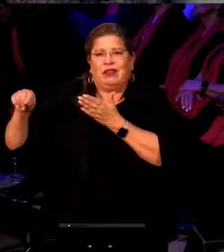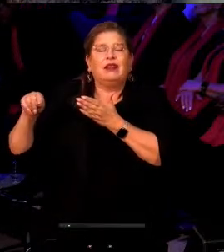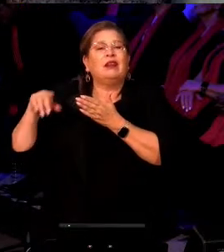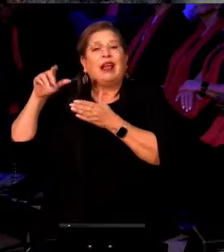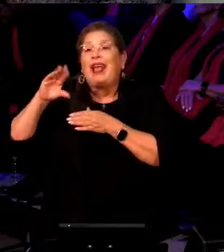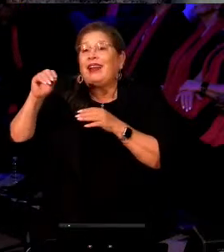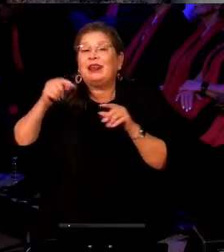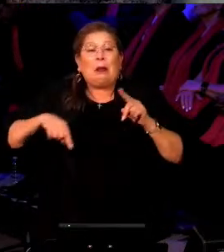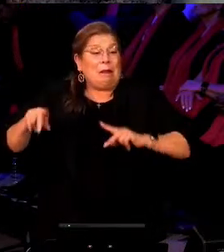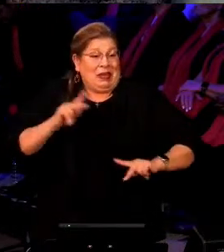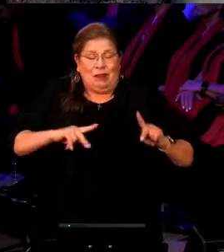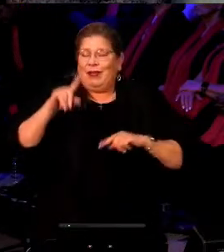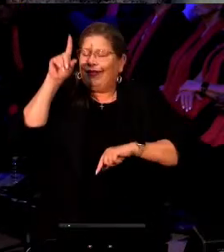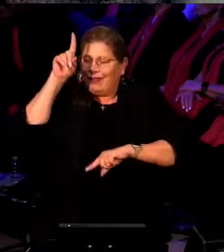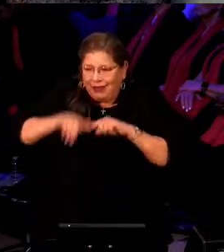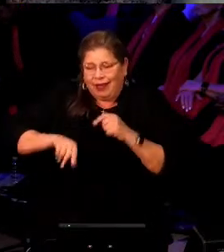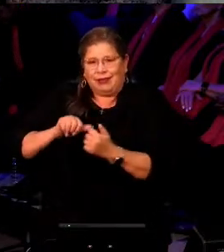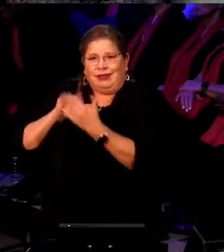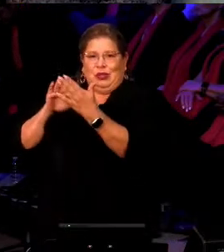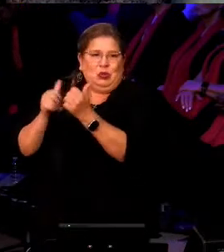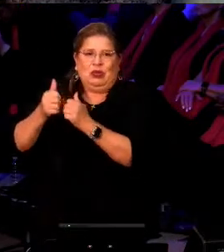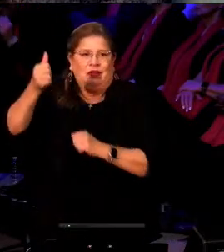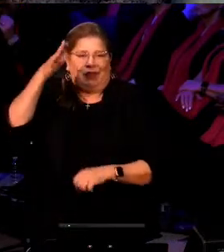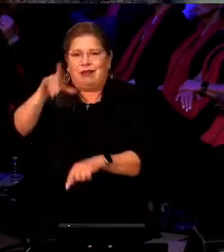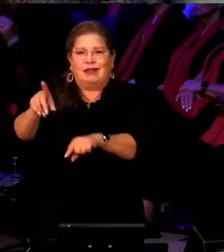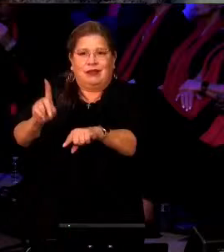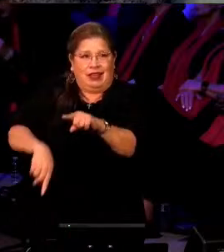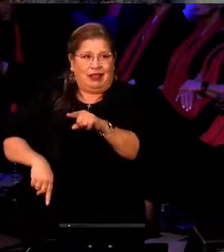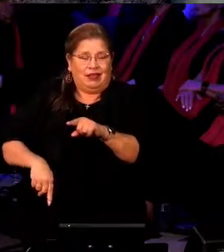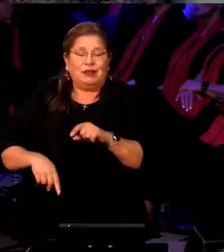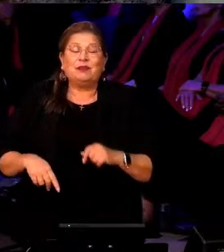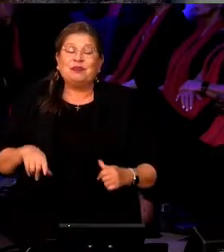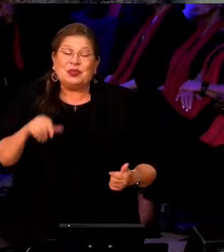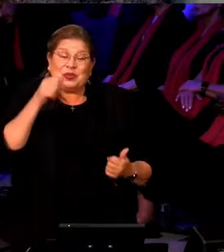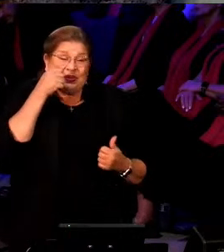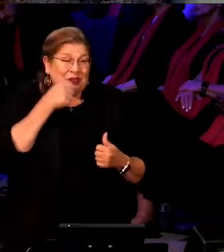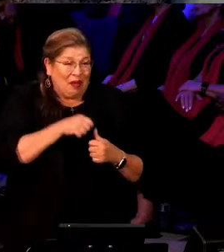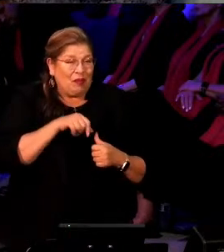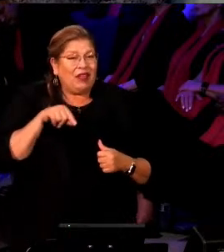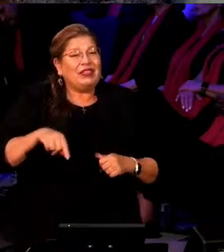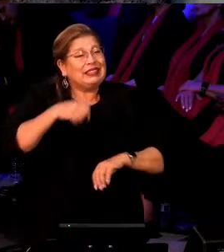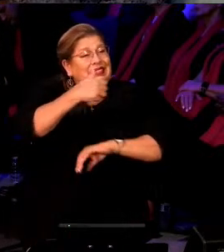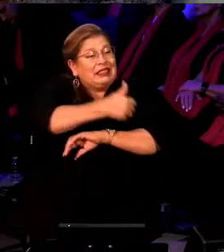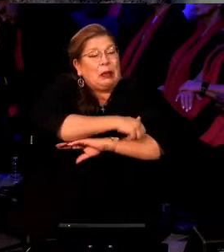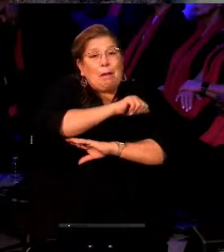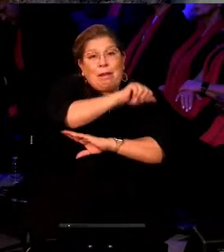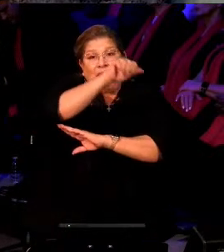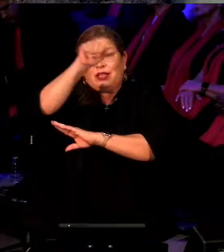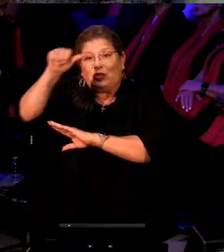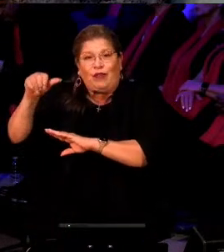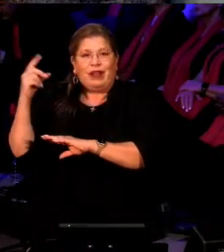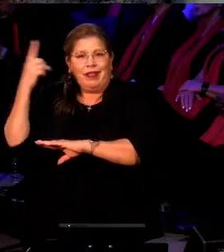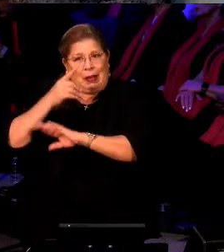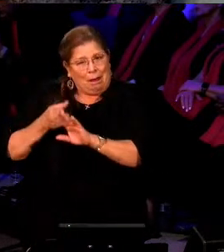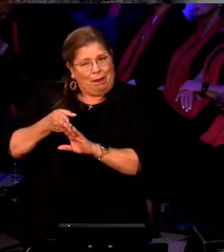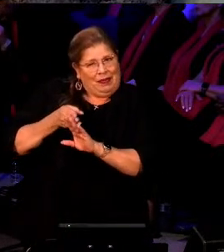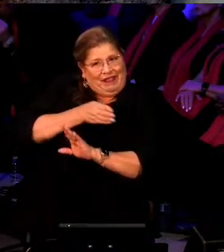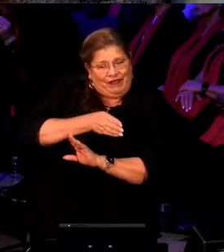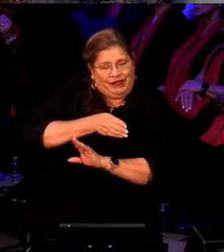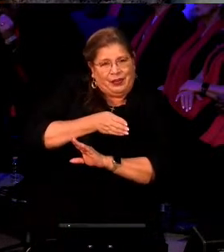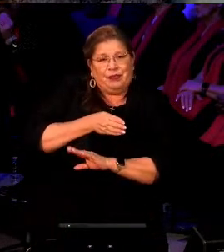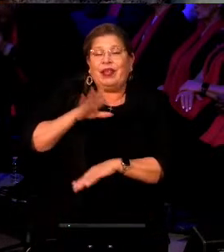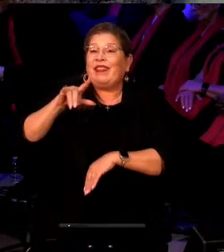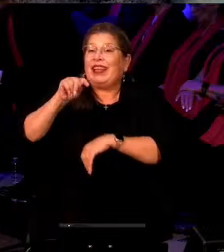beings cannot be in his presence. And remember, this is Passover Eve. The